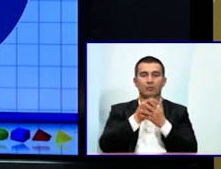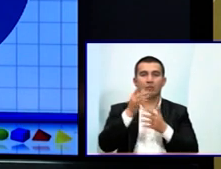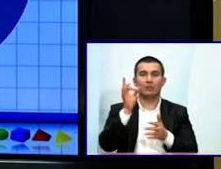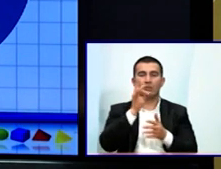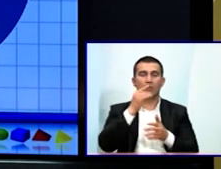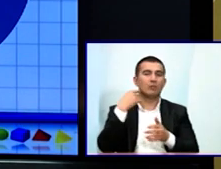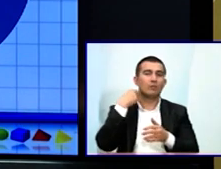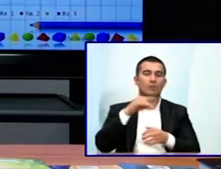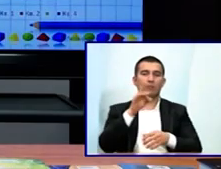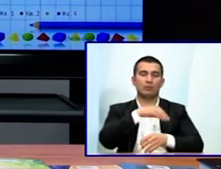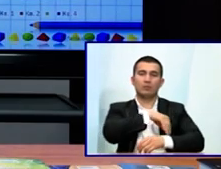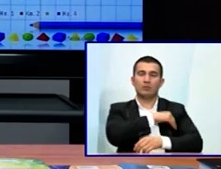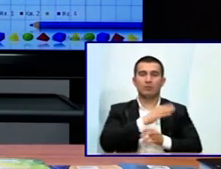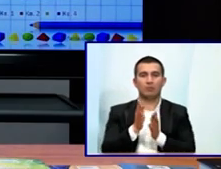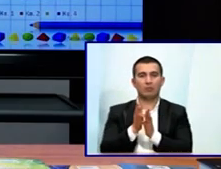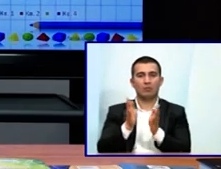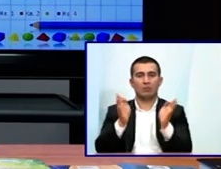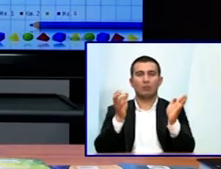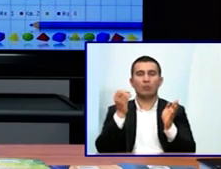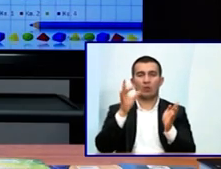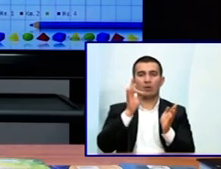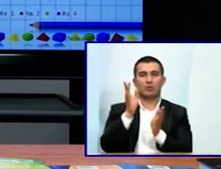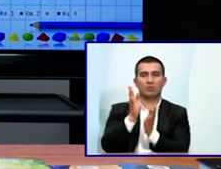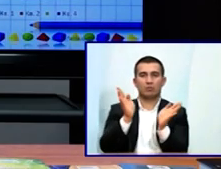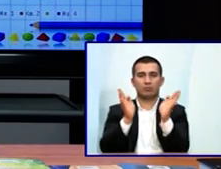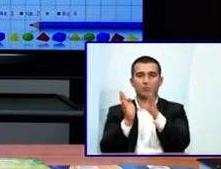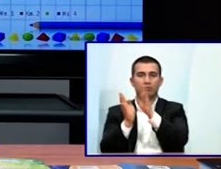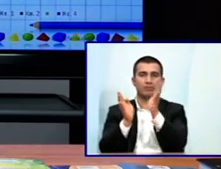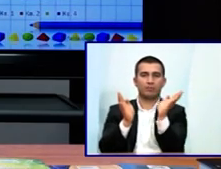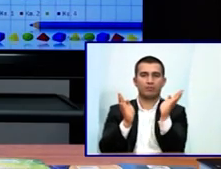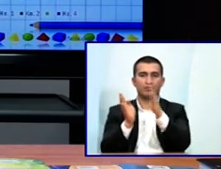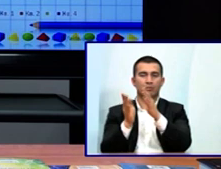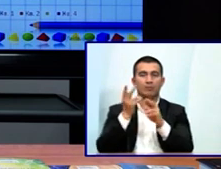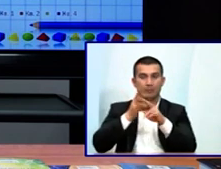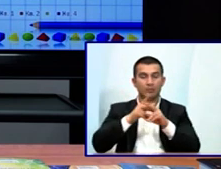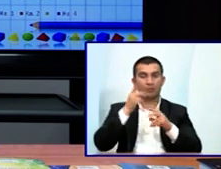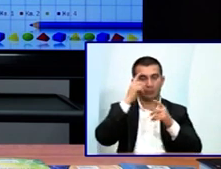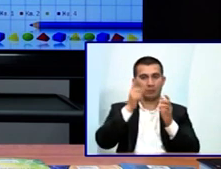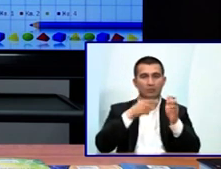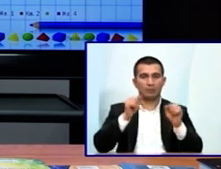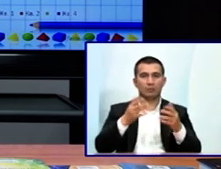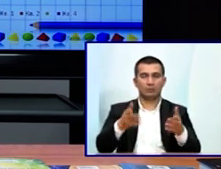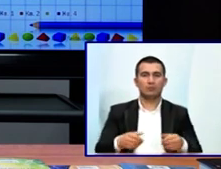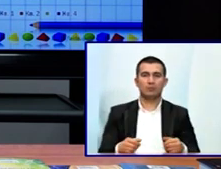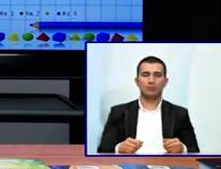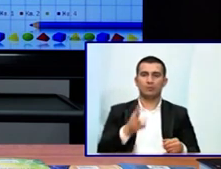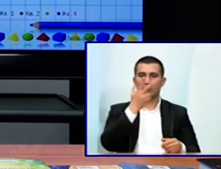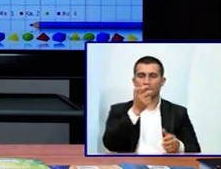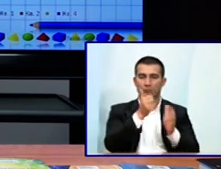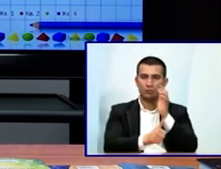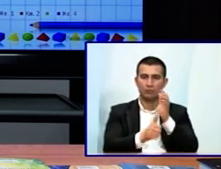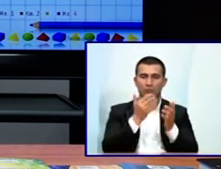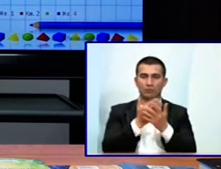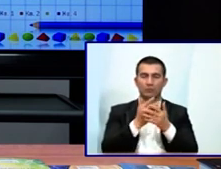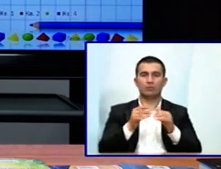doiramizning gradus o'lchovi. Aylanamizning gradus o'lchovi bu 360 gradusga teng. 360 gradusni biz